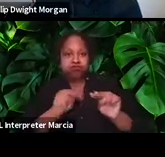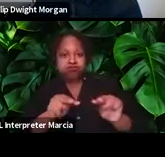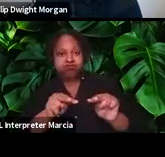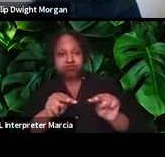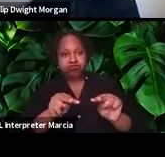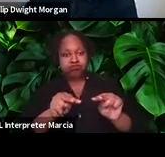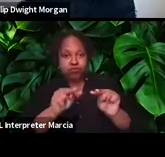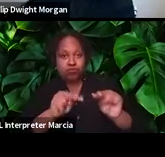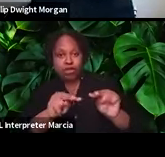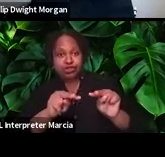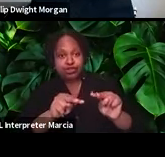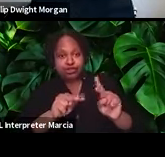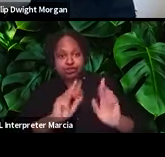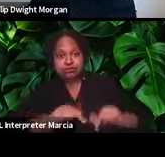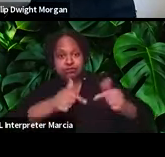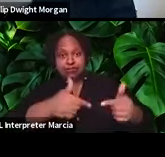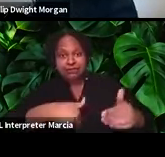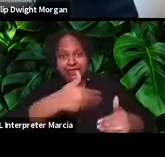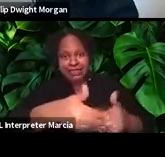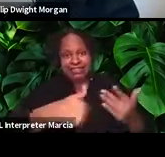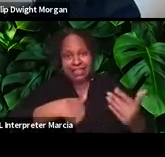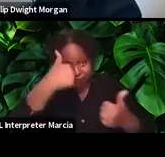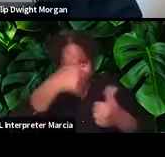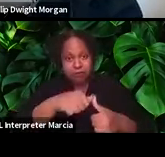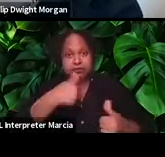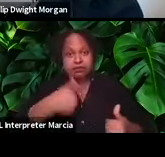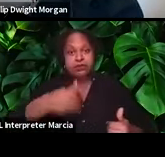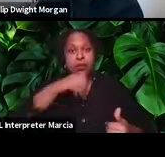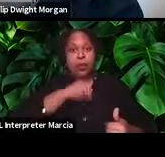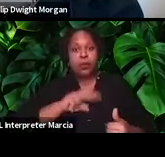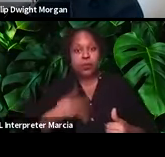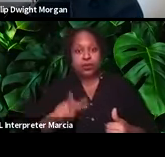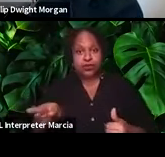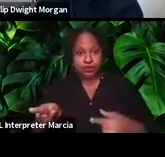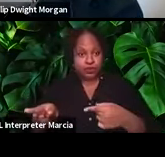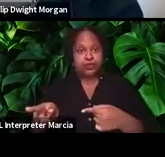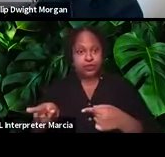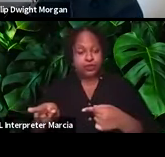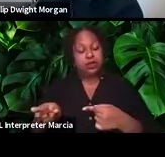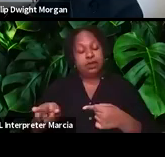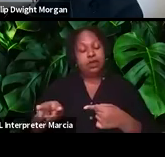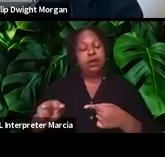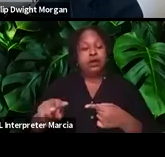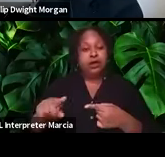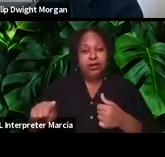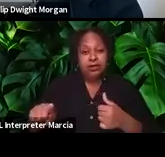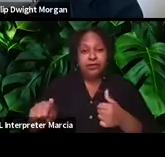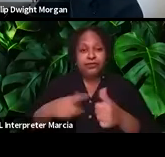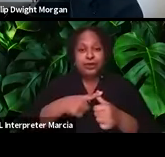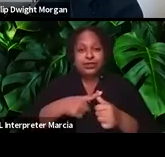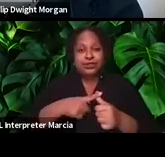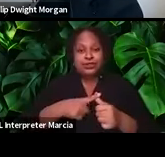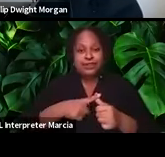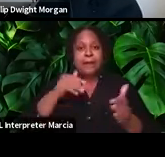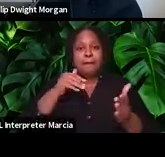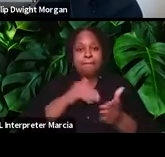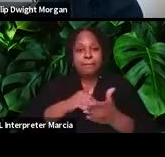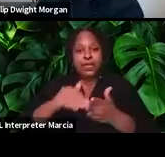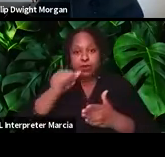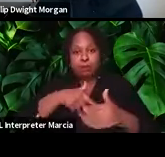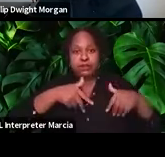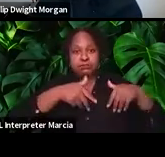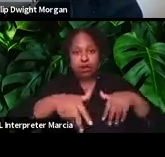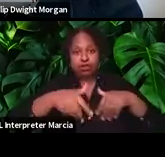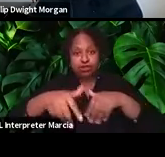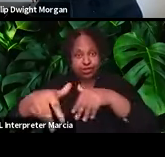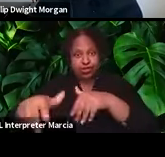road watching. I remember when I was 22 years old and I attended the first and only Million Women's March. And what that did for